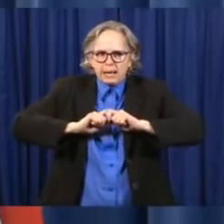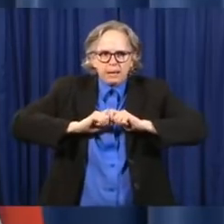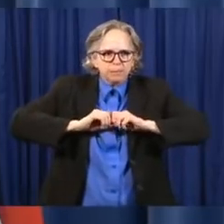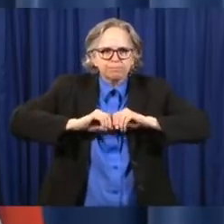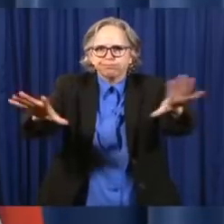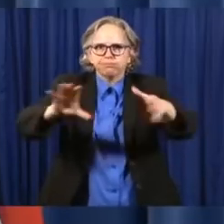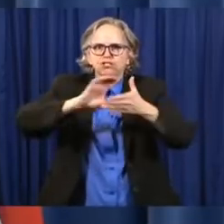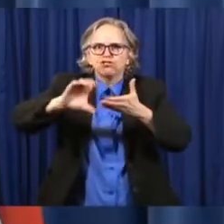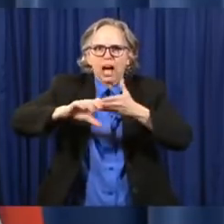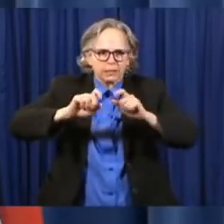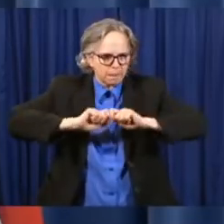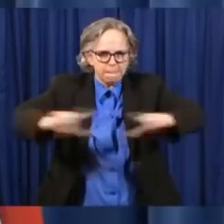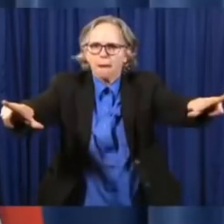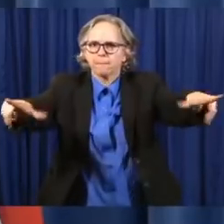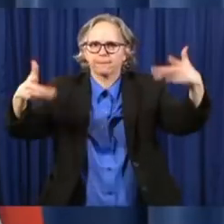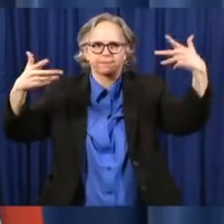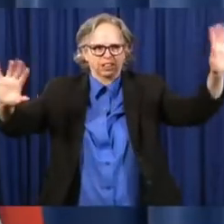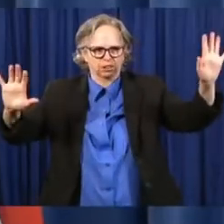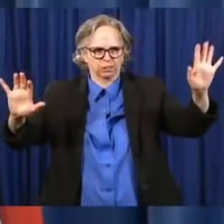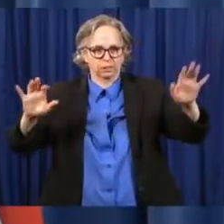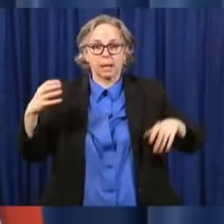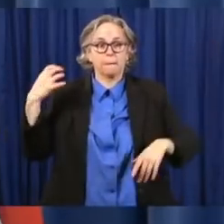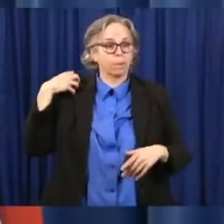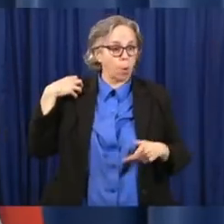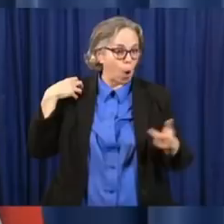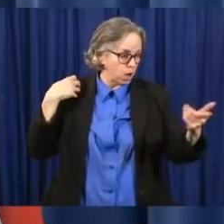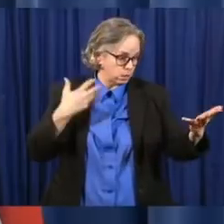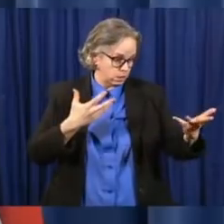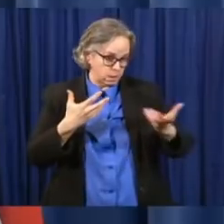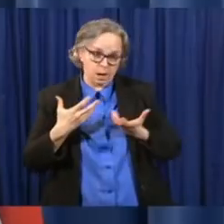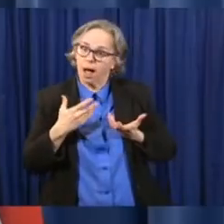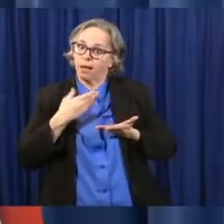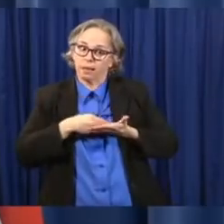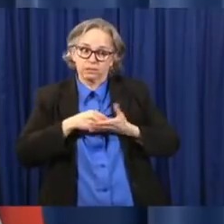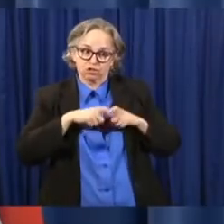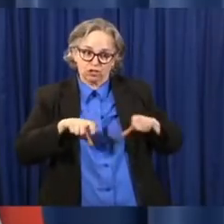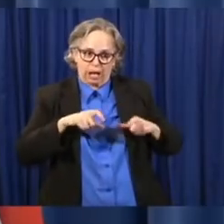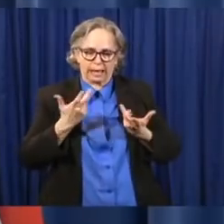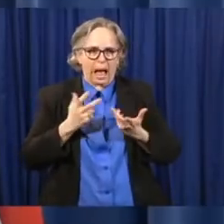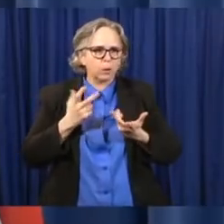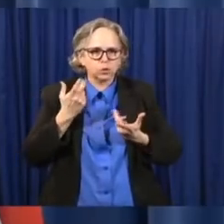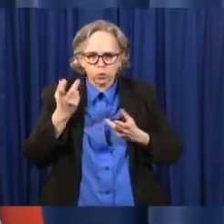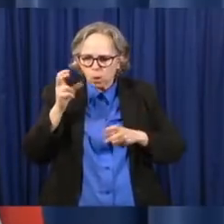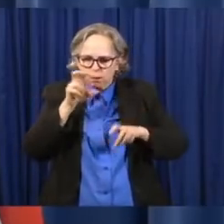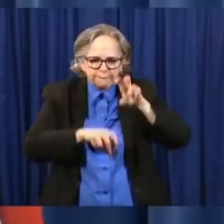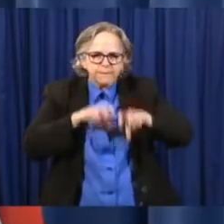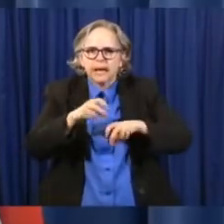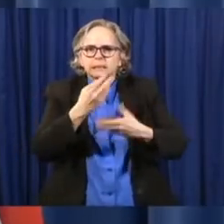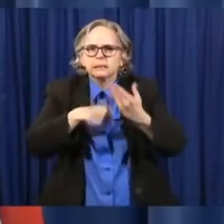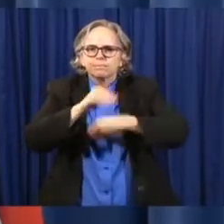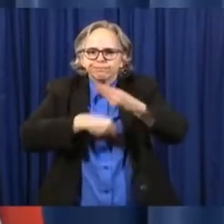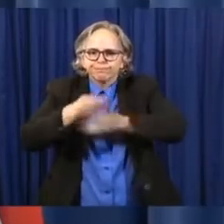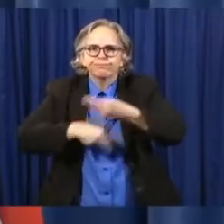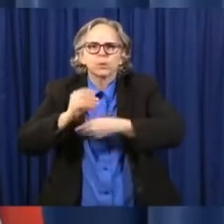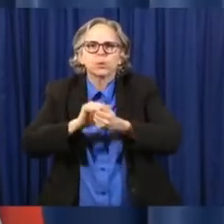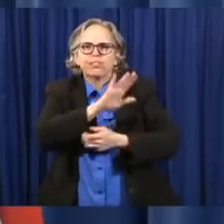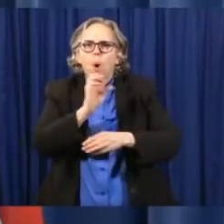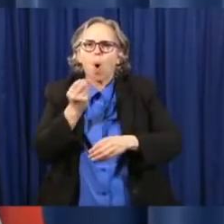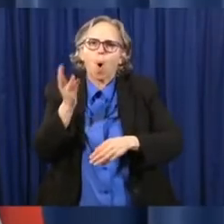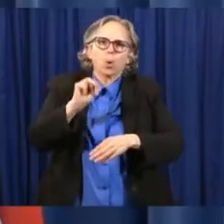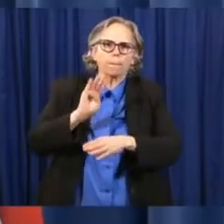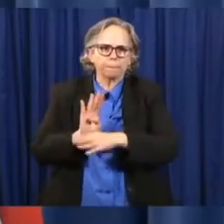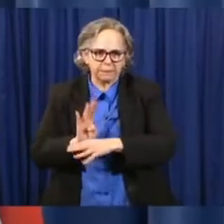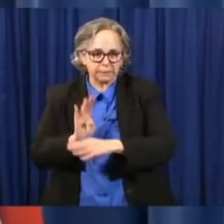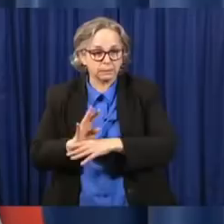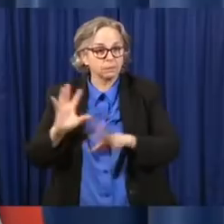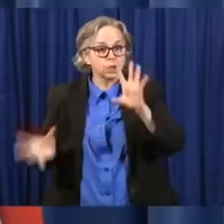employers who can invest that money into the needs of their businesses. A total of 170,000 checks will be mailed over the next